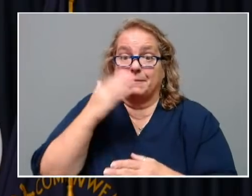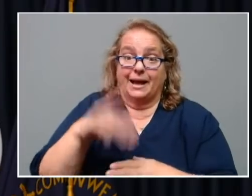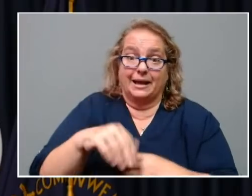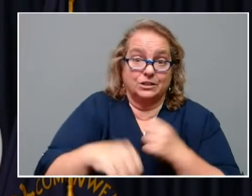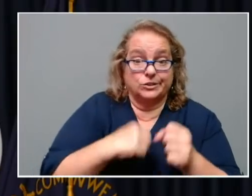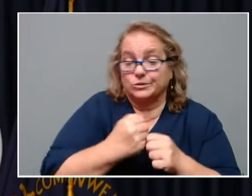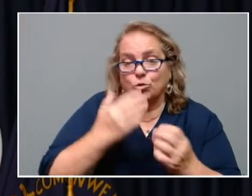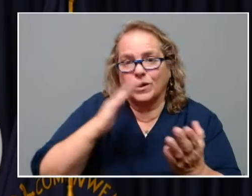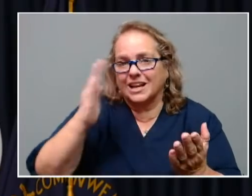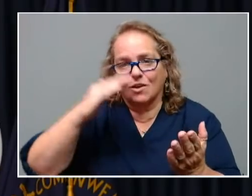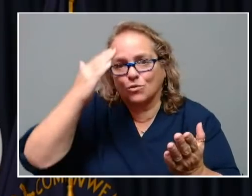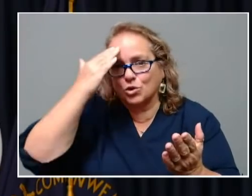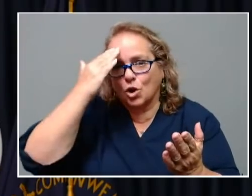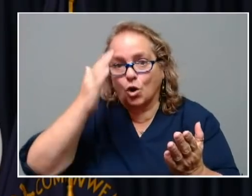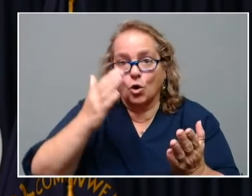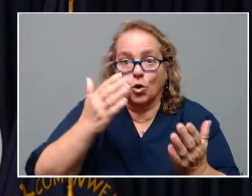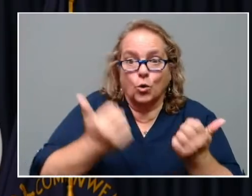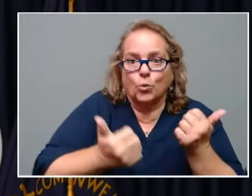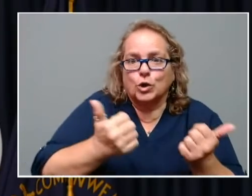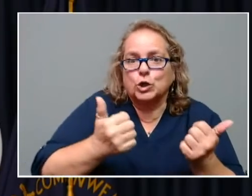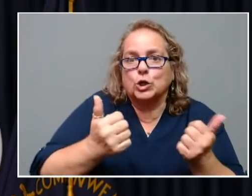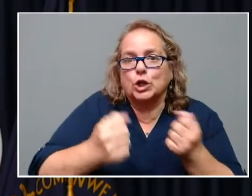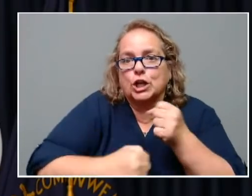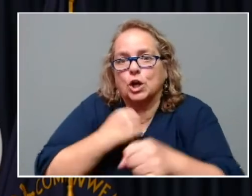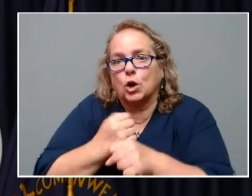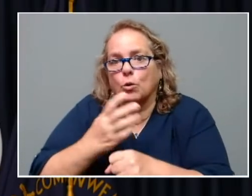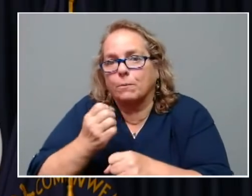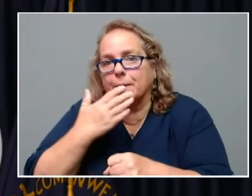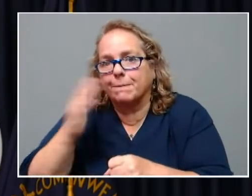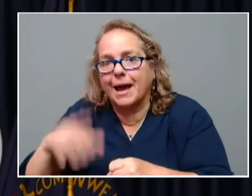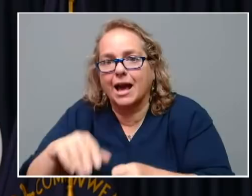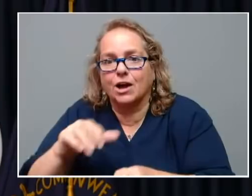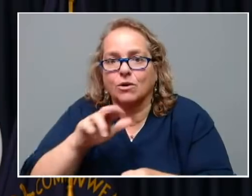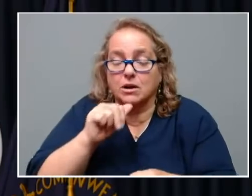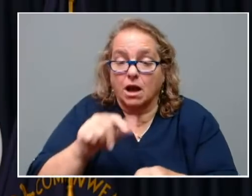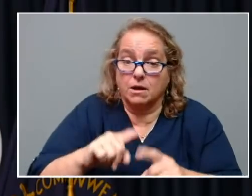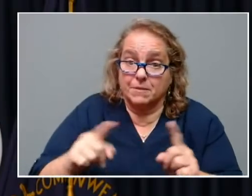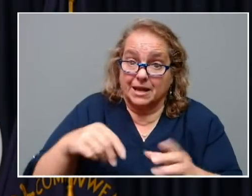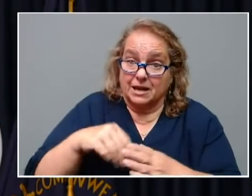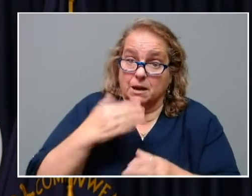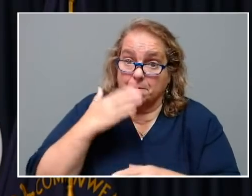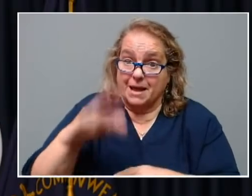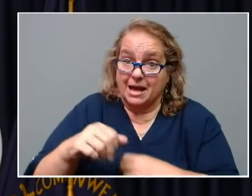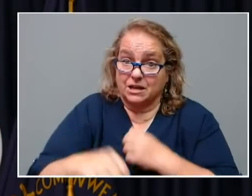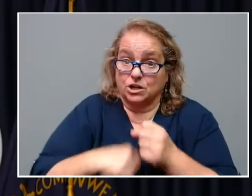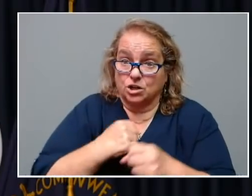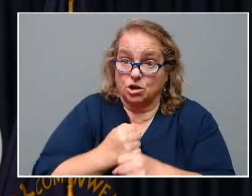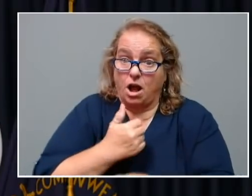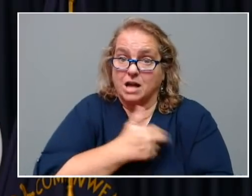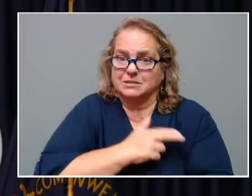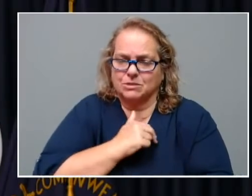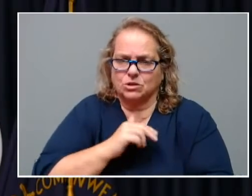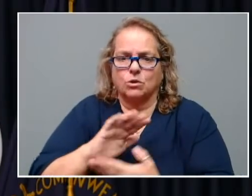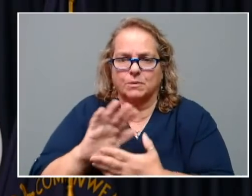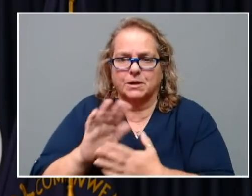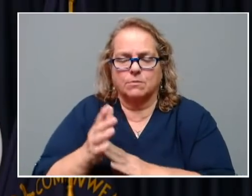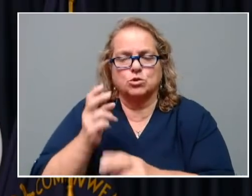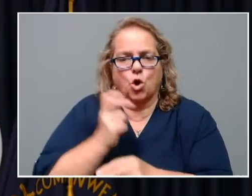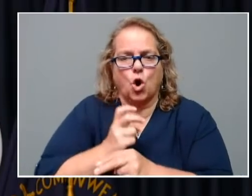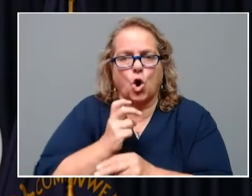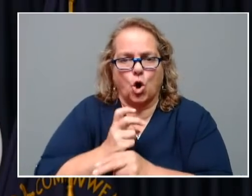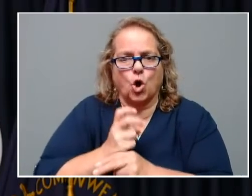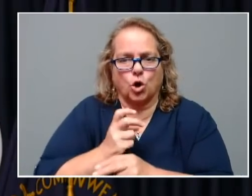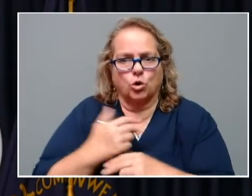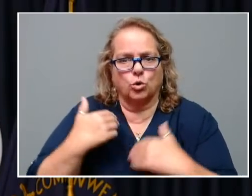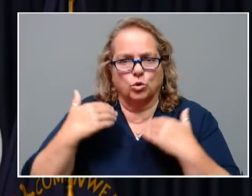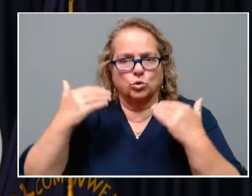worse than one versus the other, but in a bad year, hospitals really get strained or taxed with the number of